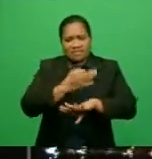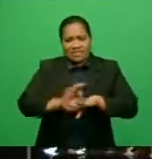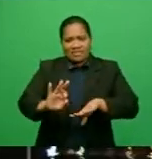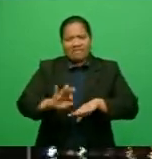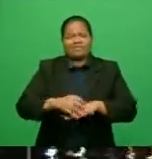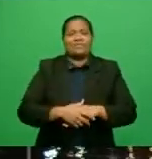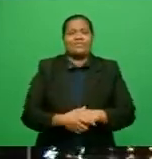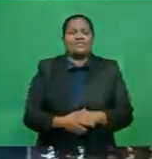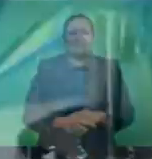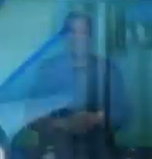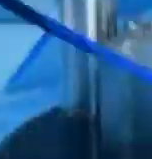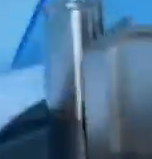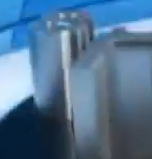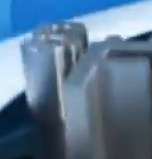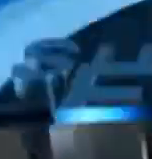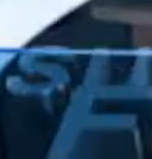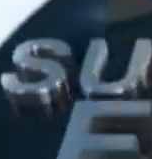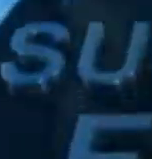story.